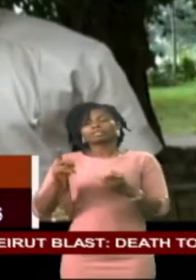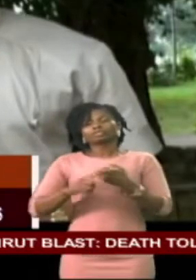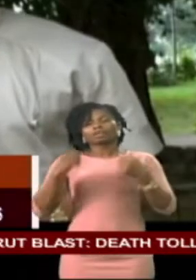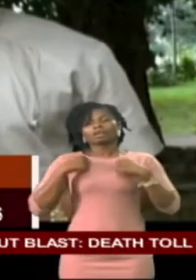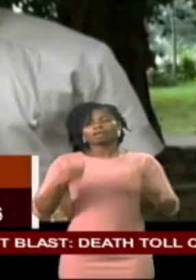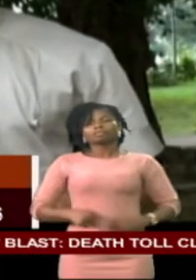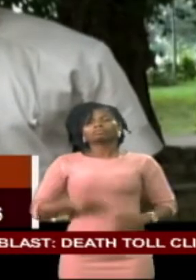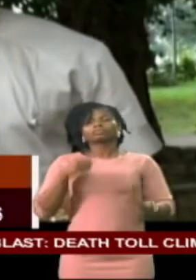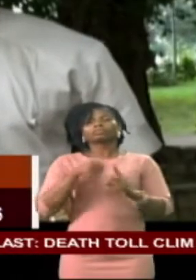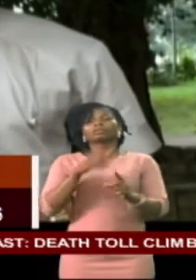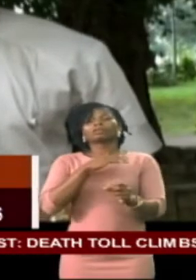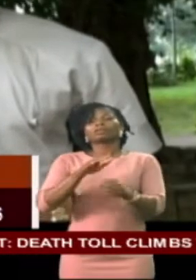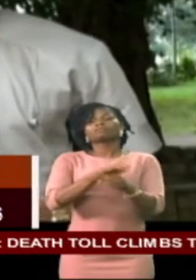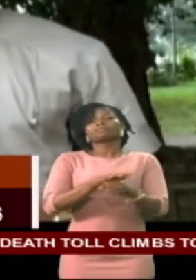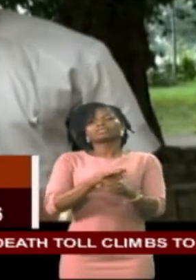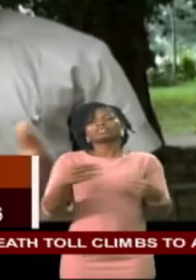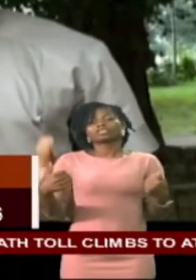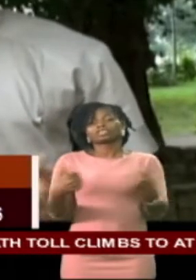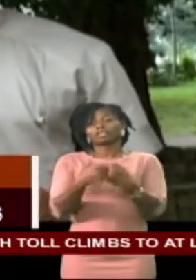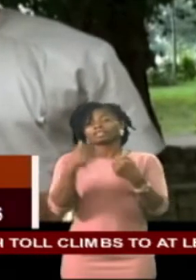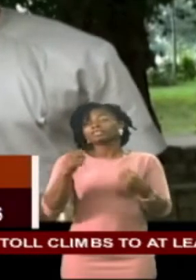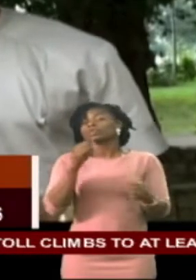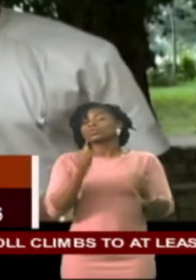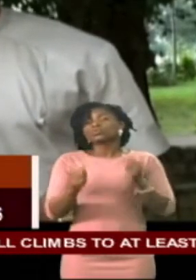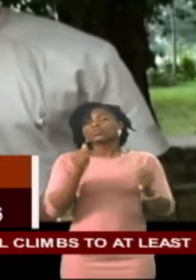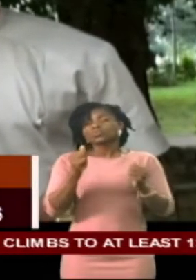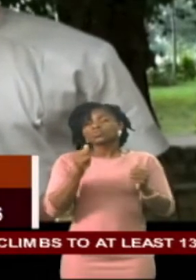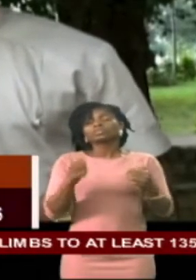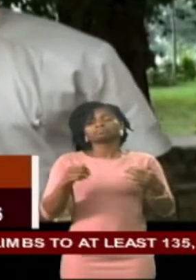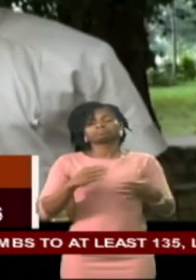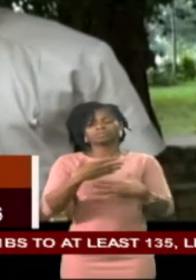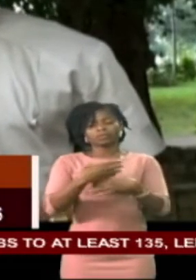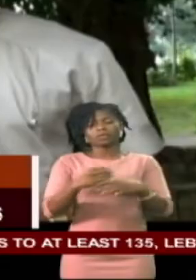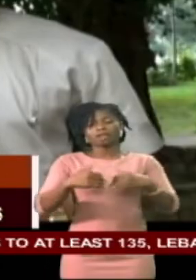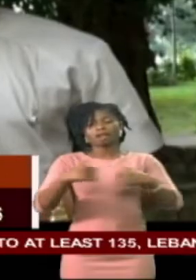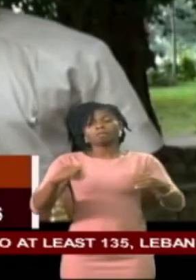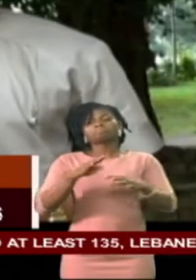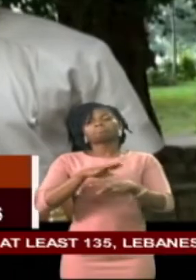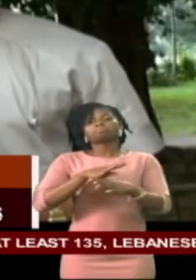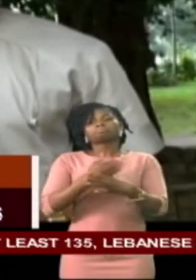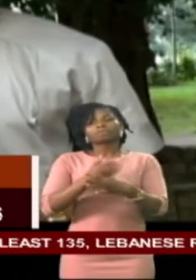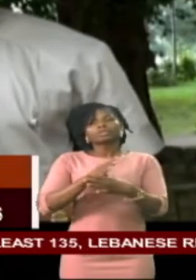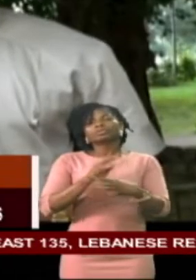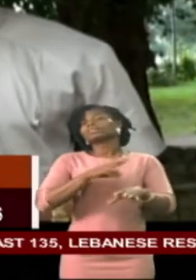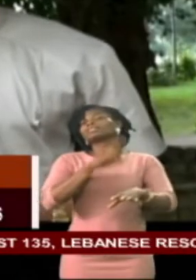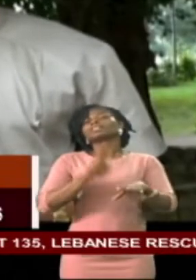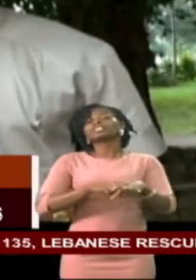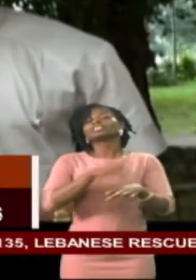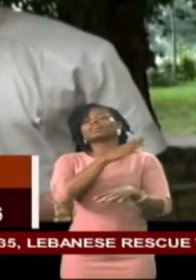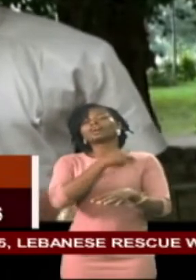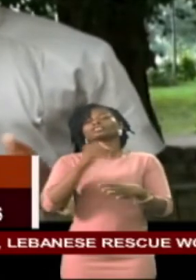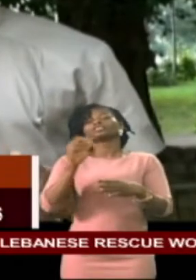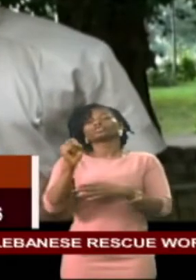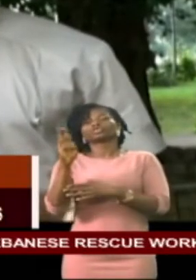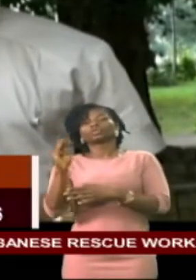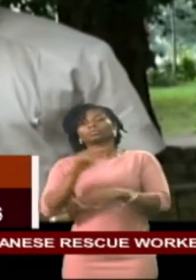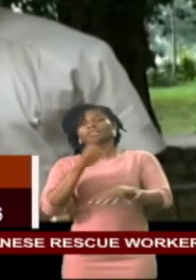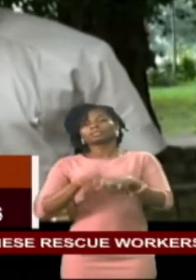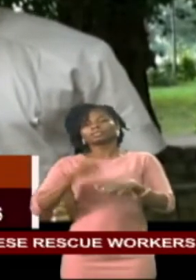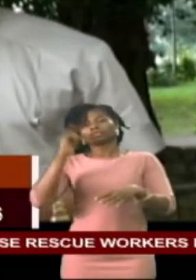peculiar regional environmental challenges and bridge existing gaps between national and subnational governments in terms of